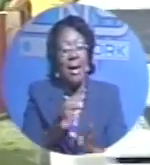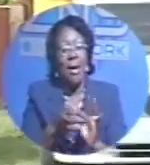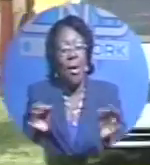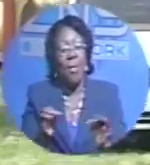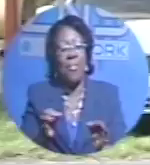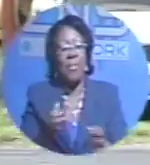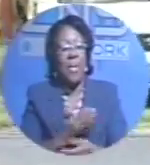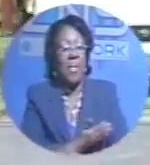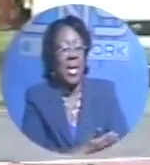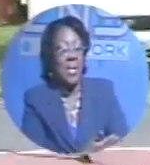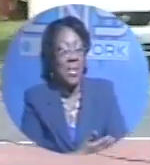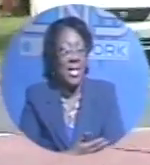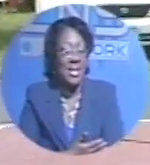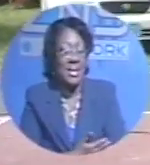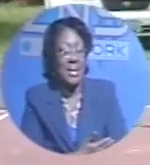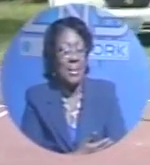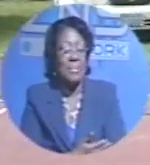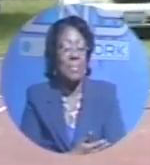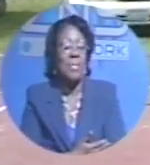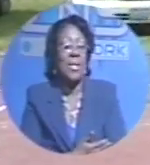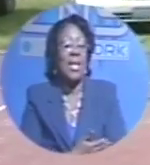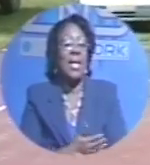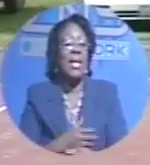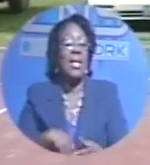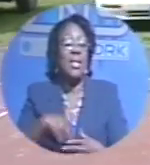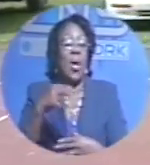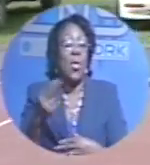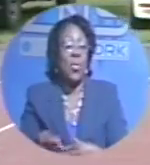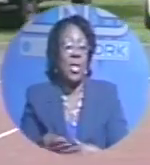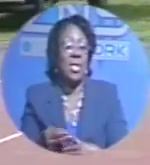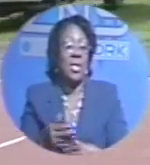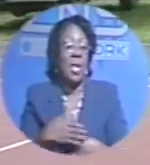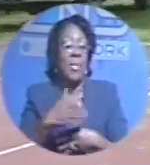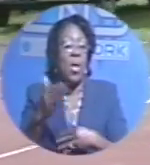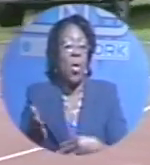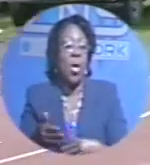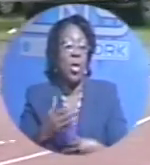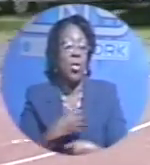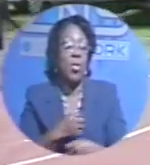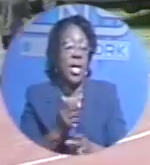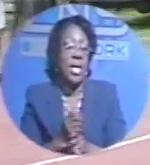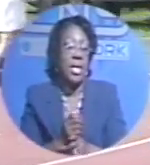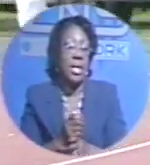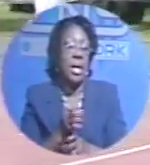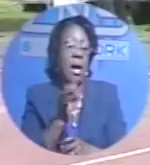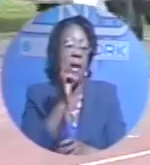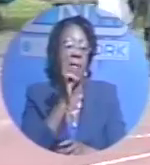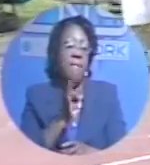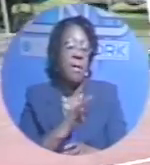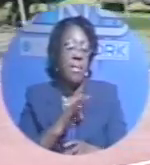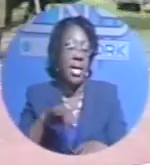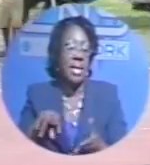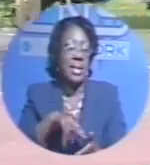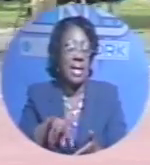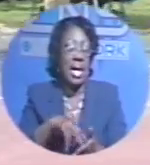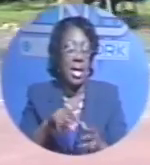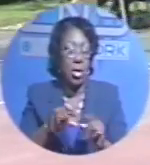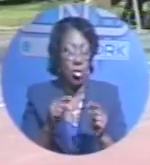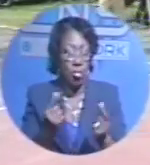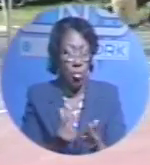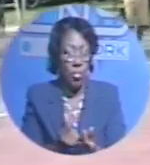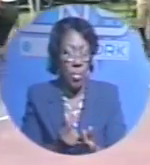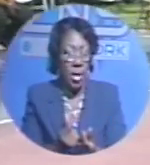Roll's community outreach extends beyond creating a female dance troupe. He's also formed a 33-member choir for young